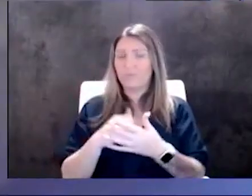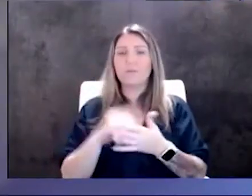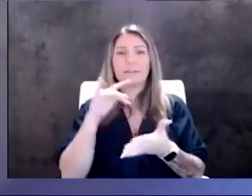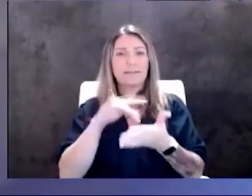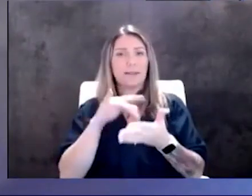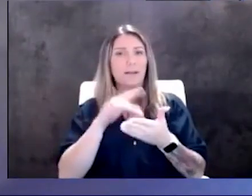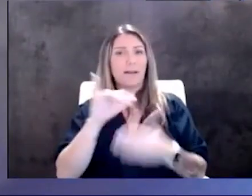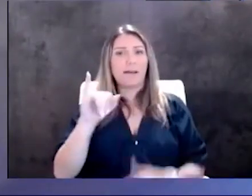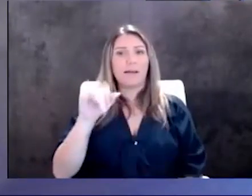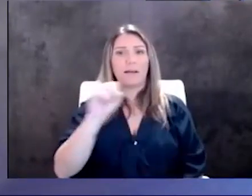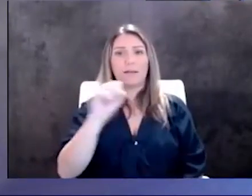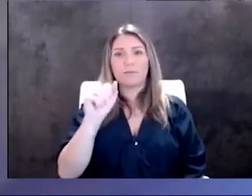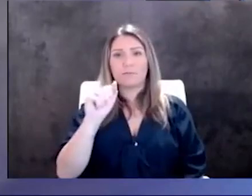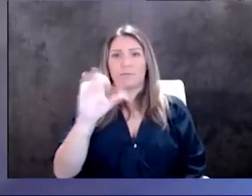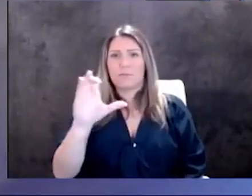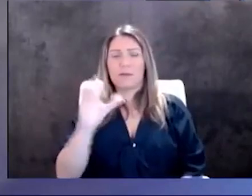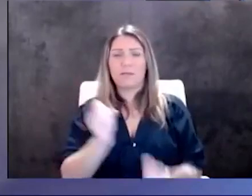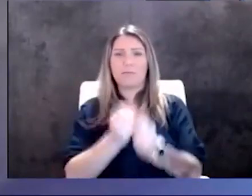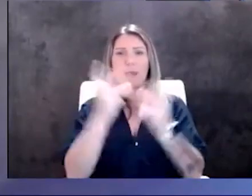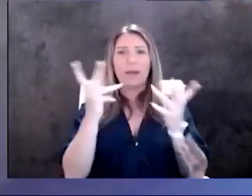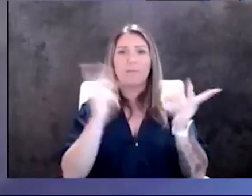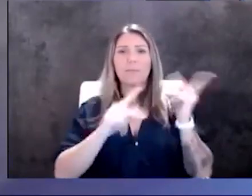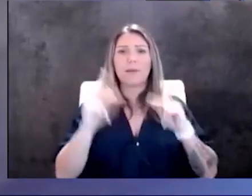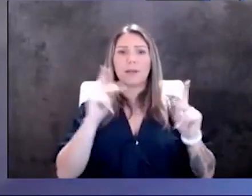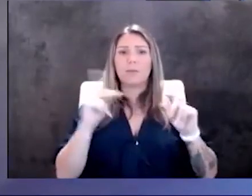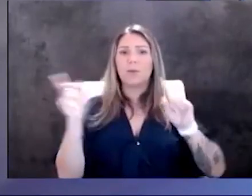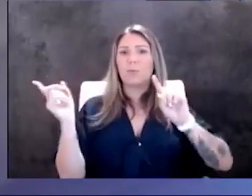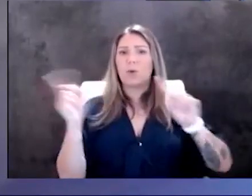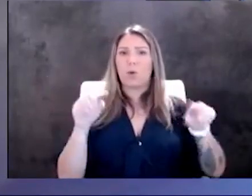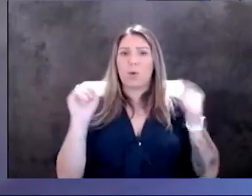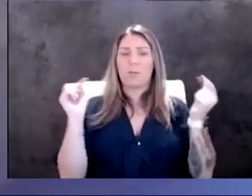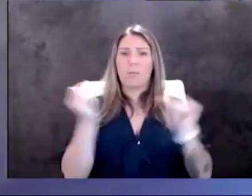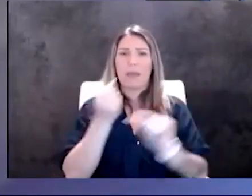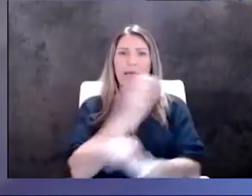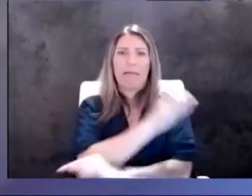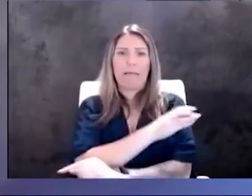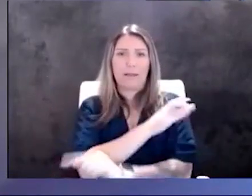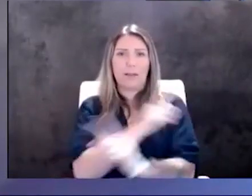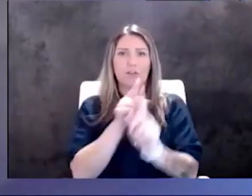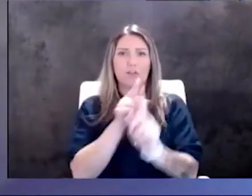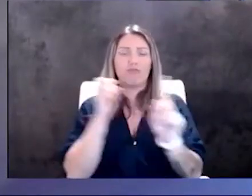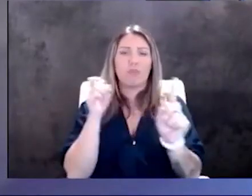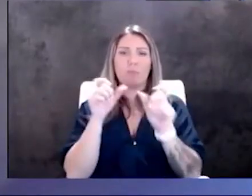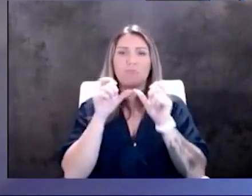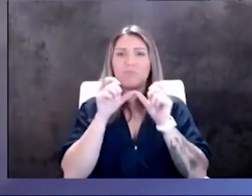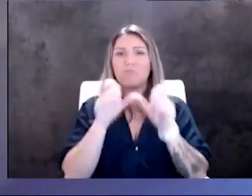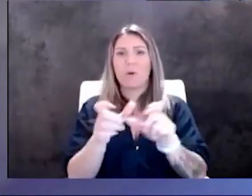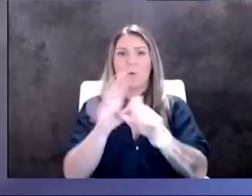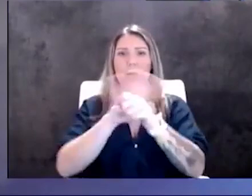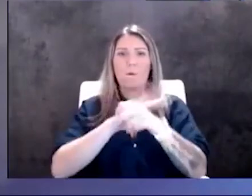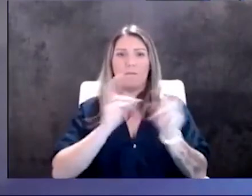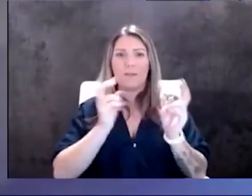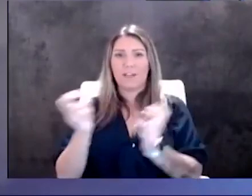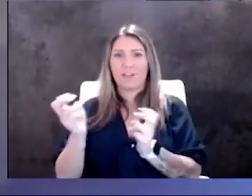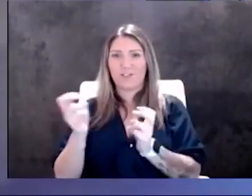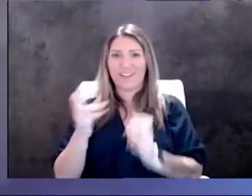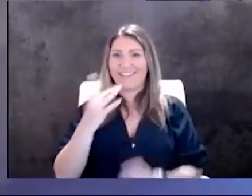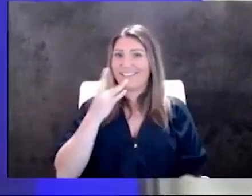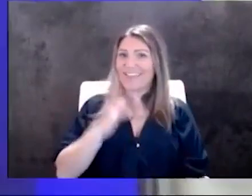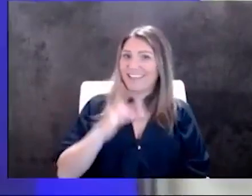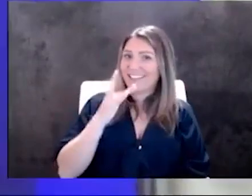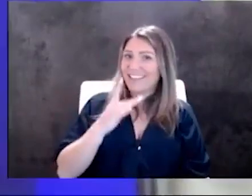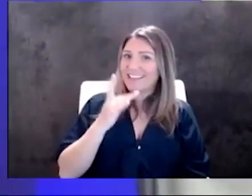question. How many people have come to the pain clinic due to long COVID issues? Luckily, that's not something that I've